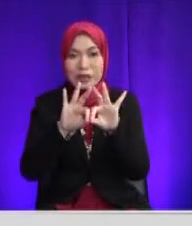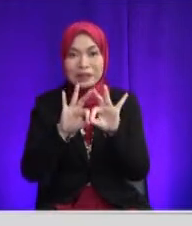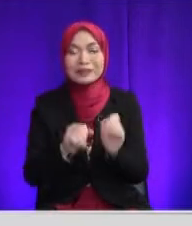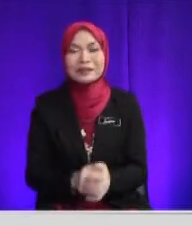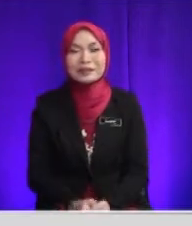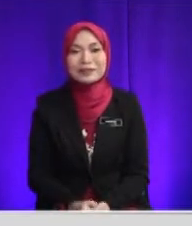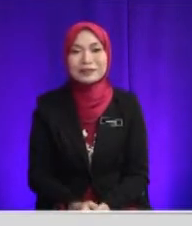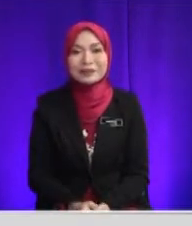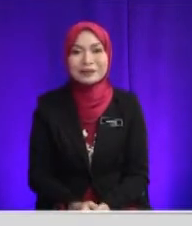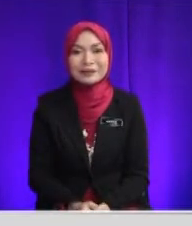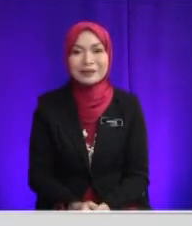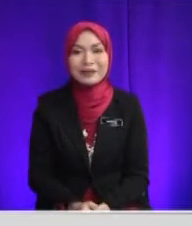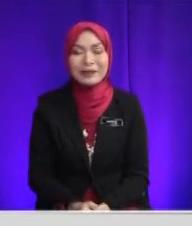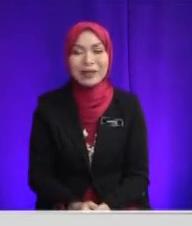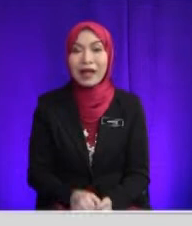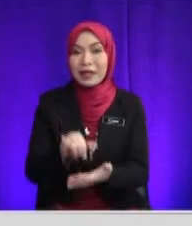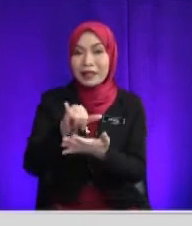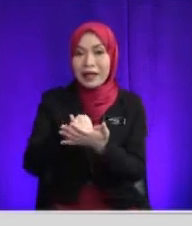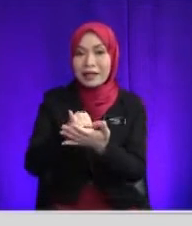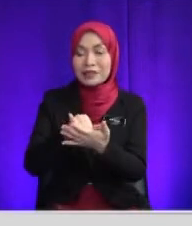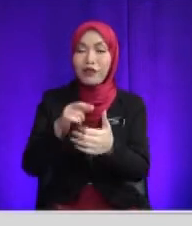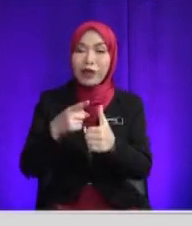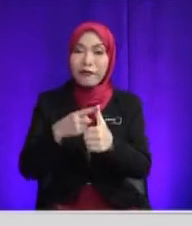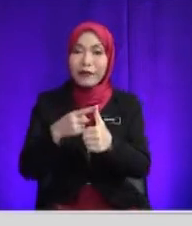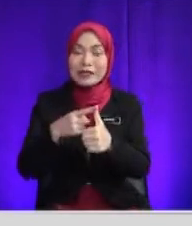right. All right, so that is for the first listening. We